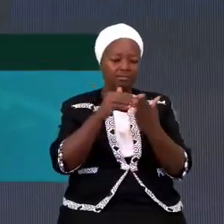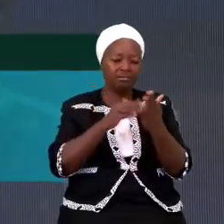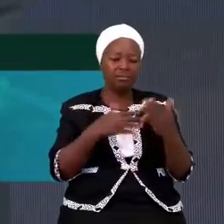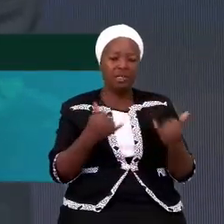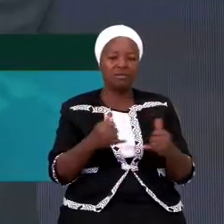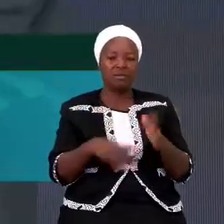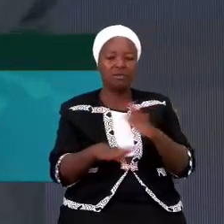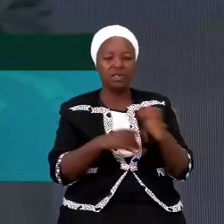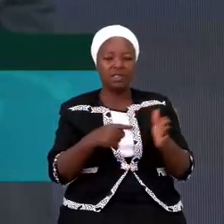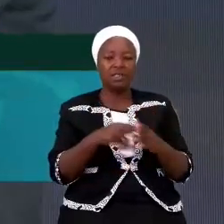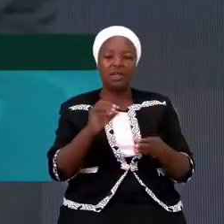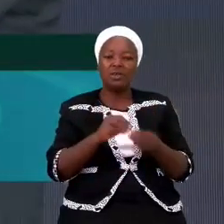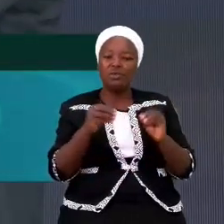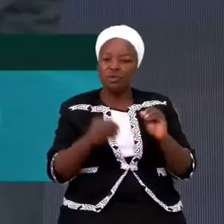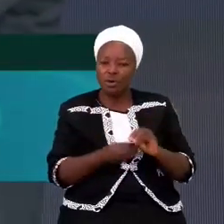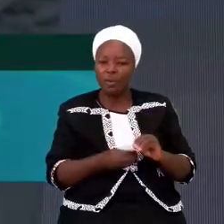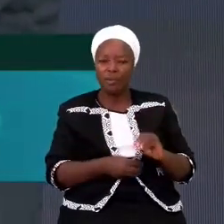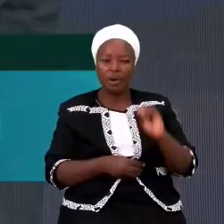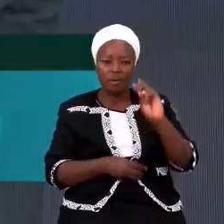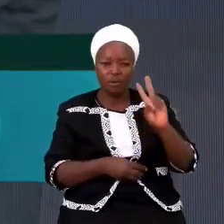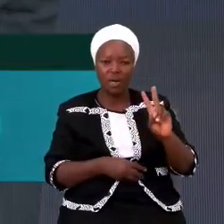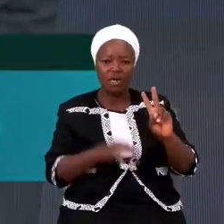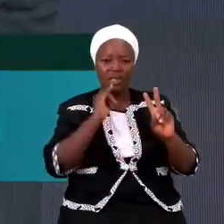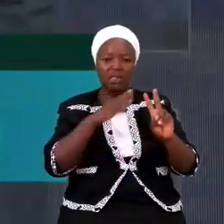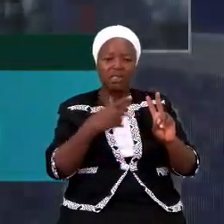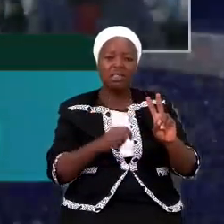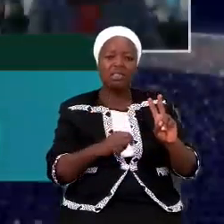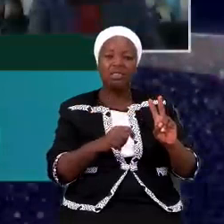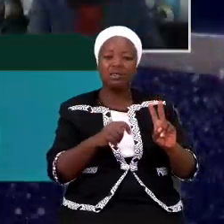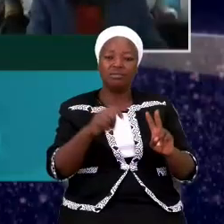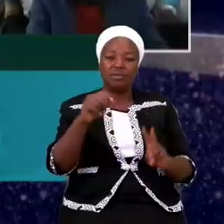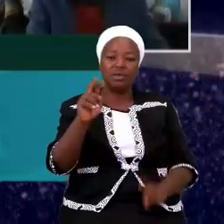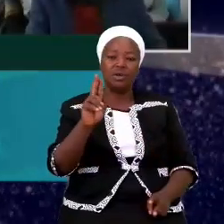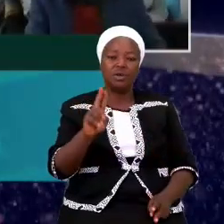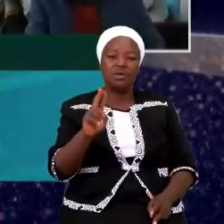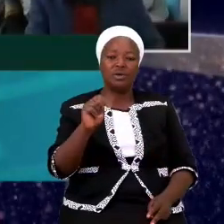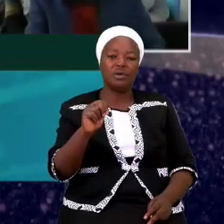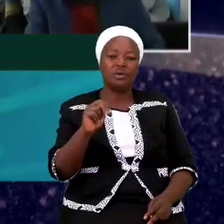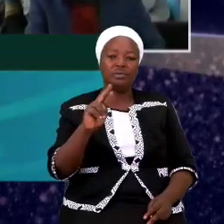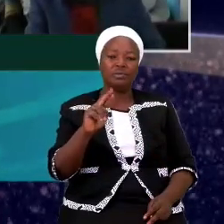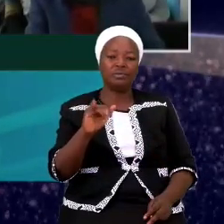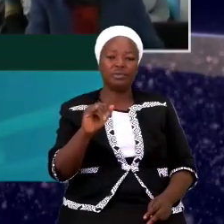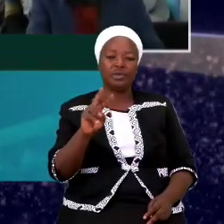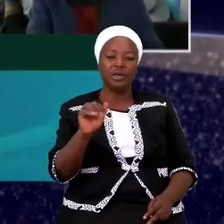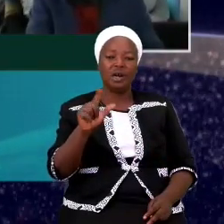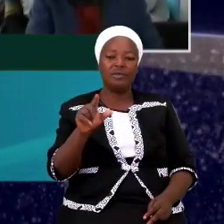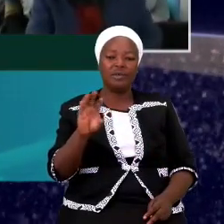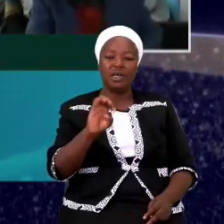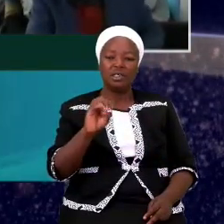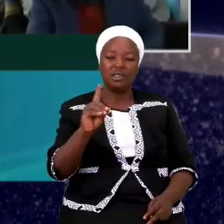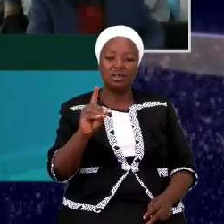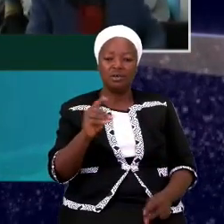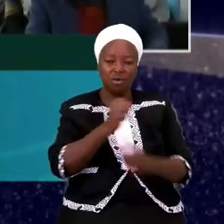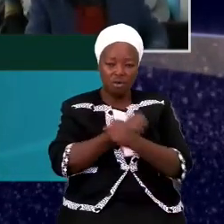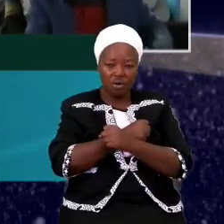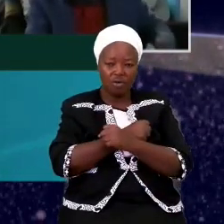converted. There's no rival and there is no reservation. You love God now. He saved me. He forgave